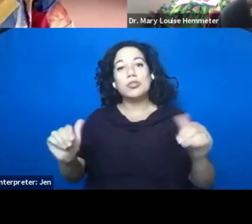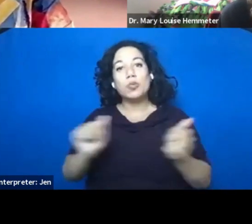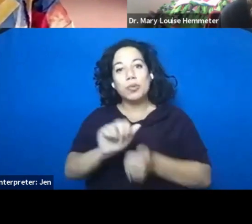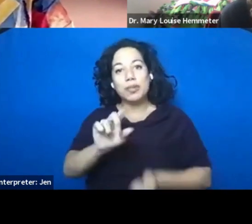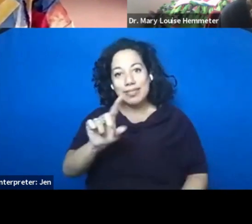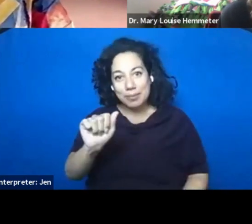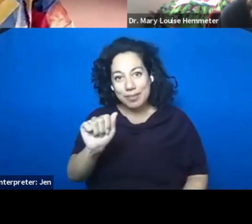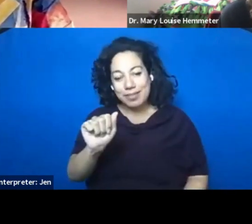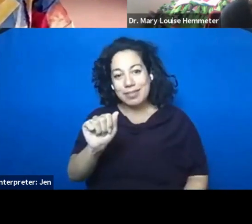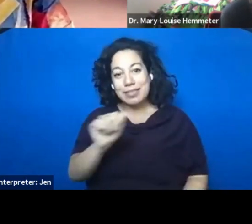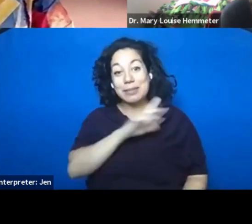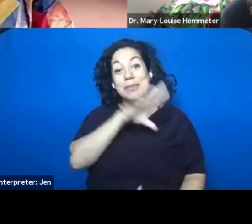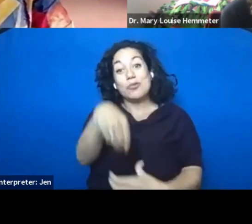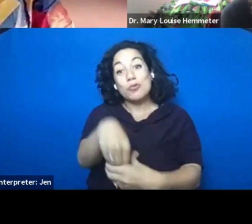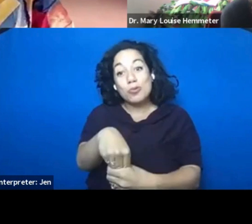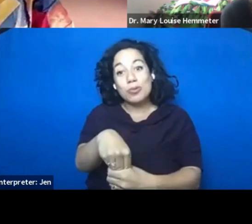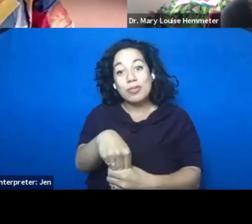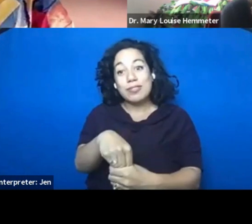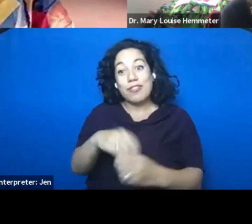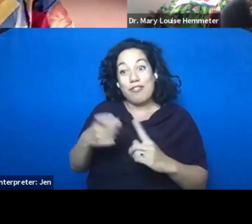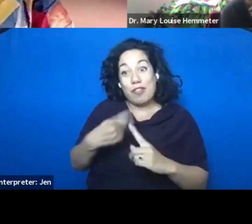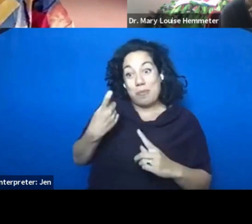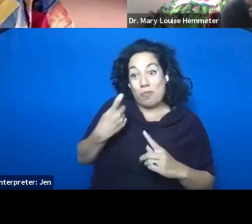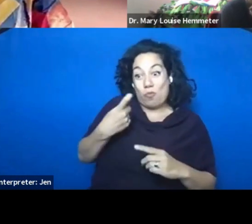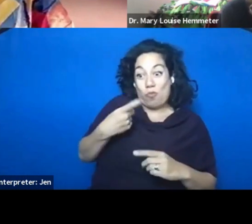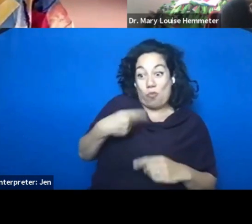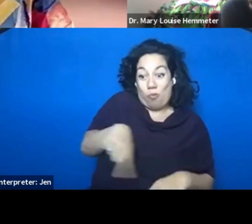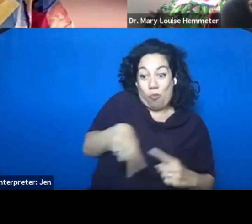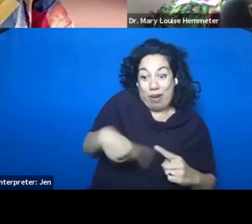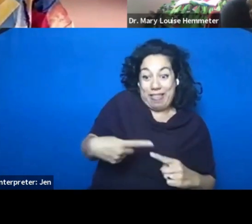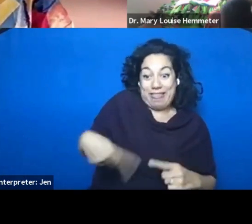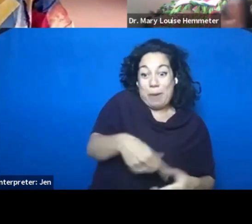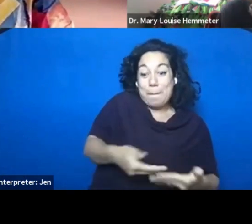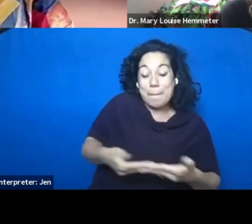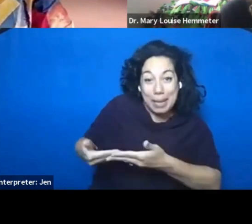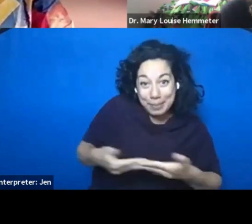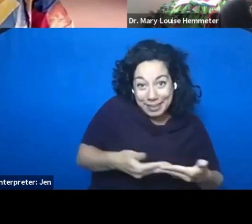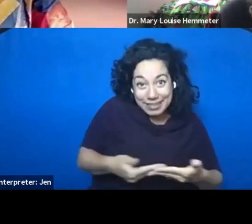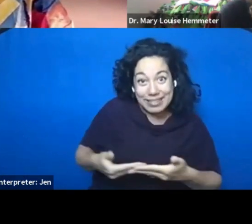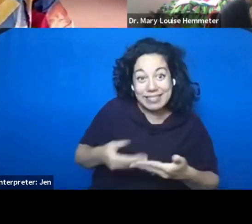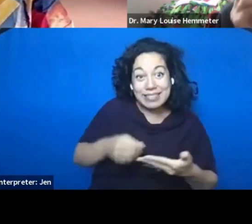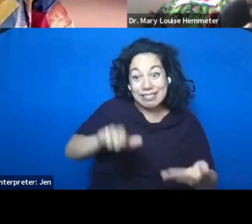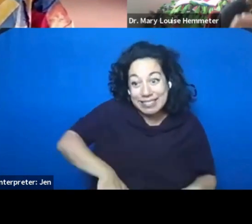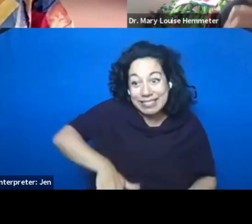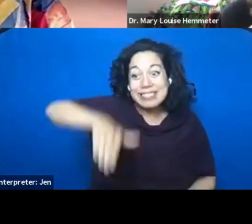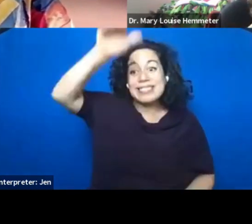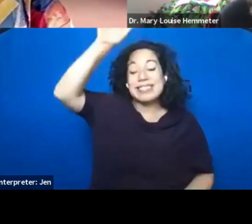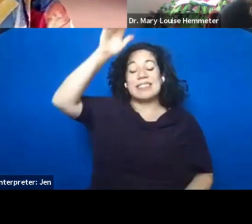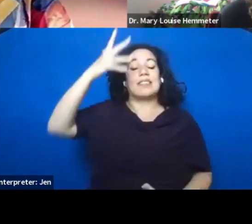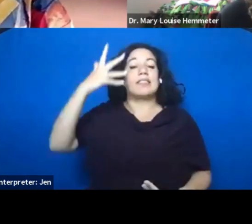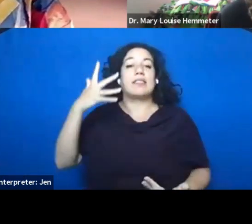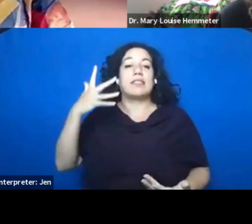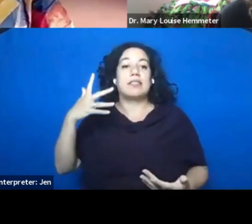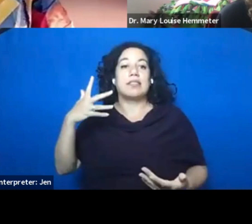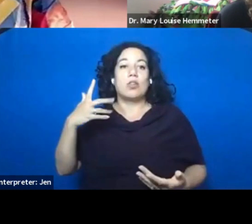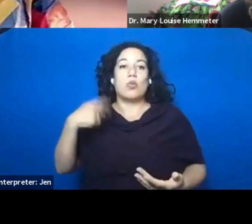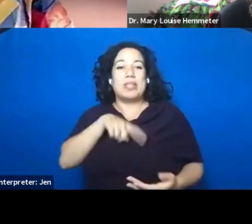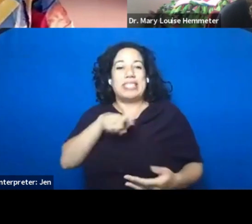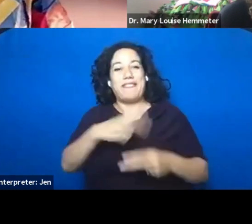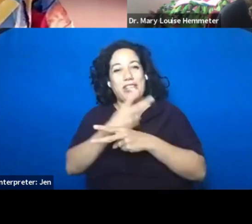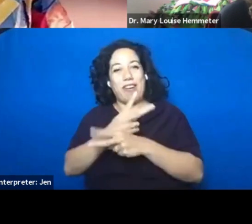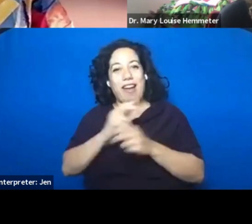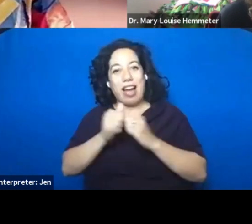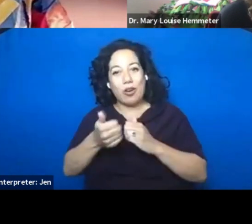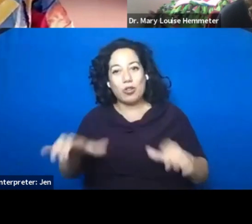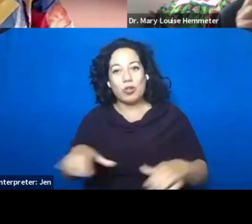disabilities to be included from the time they're babies and throughout their school year, that we've got to figure out how to do it in